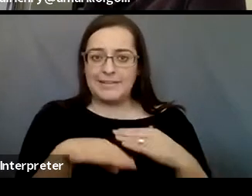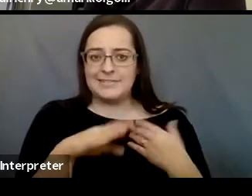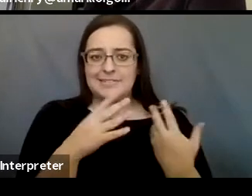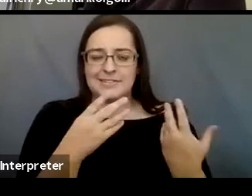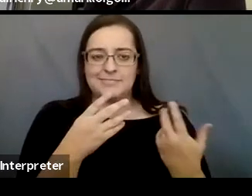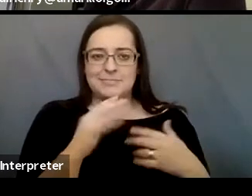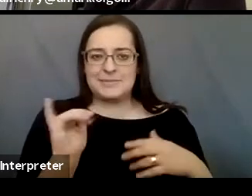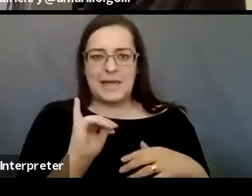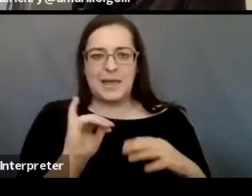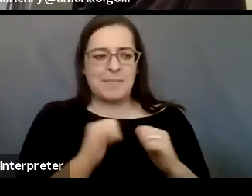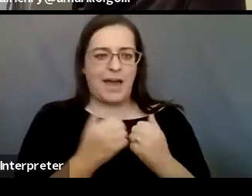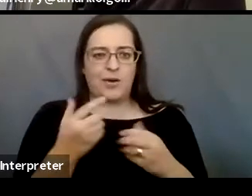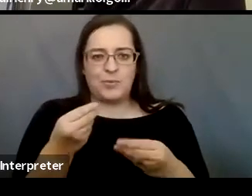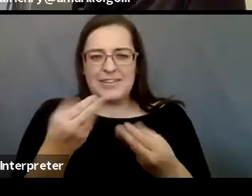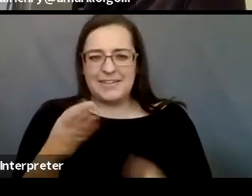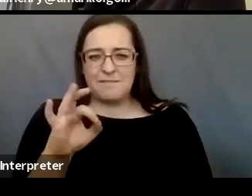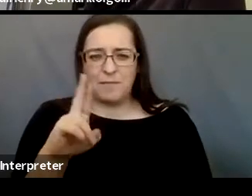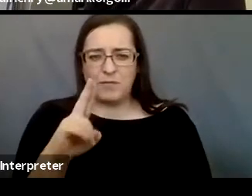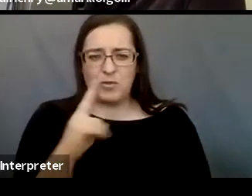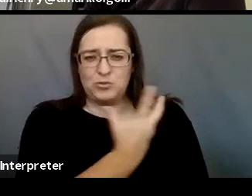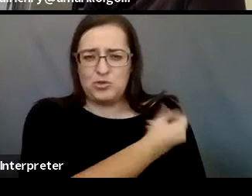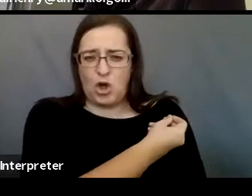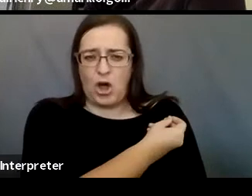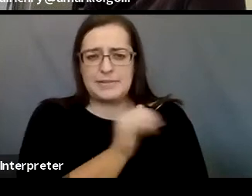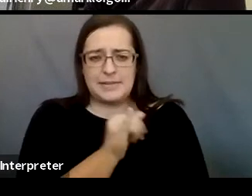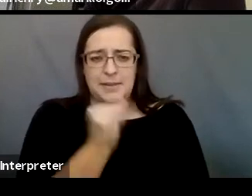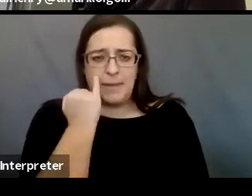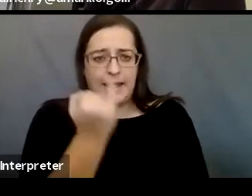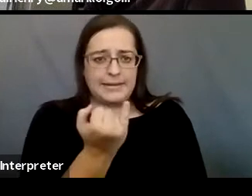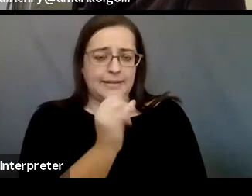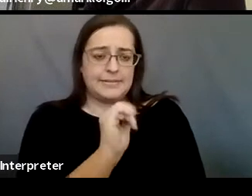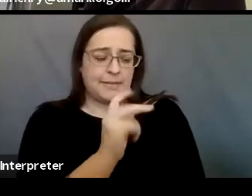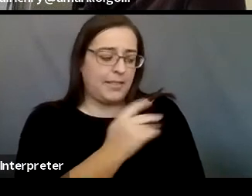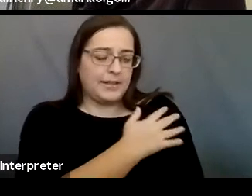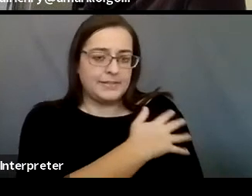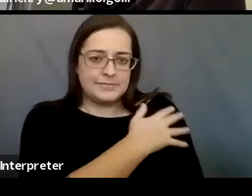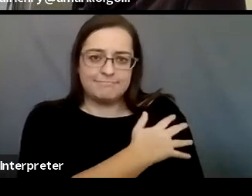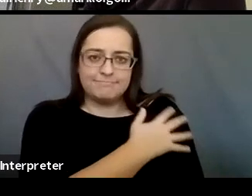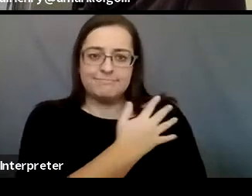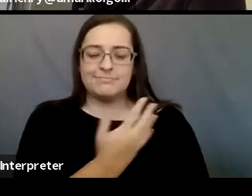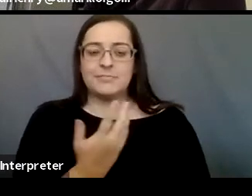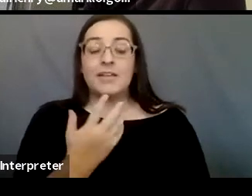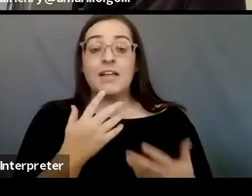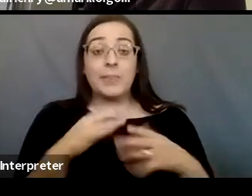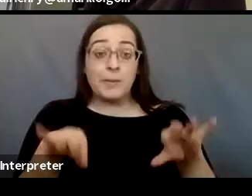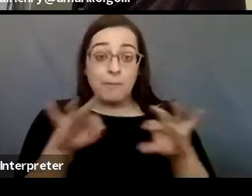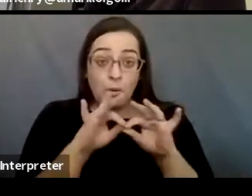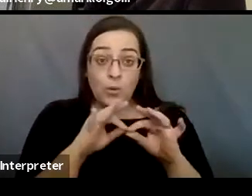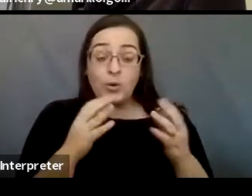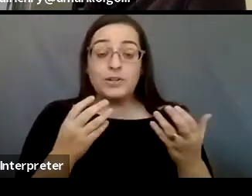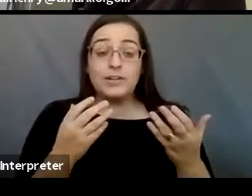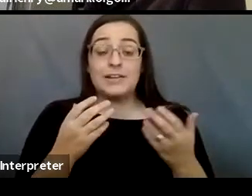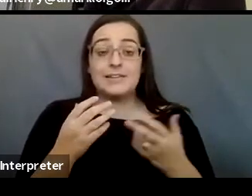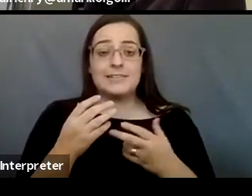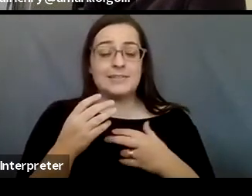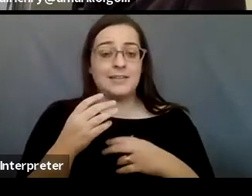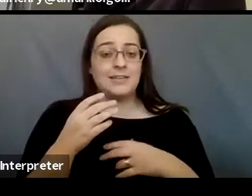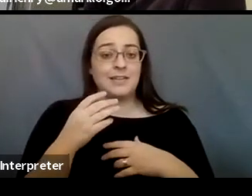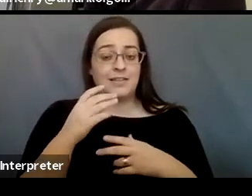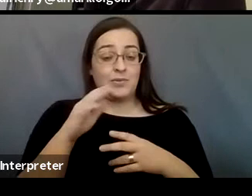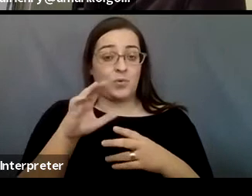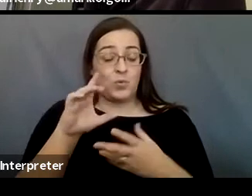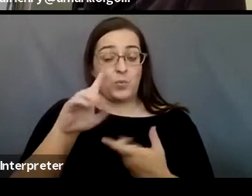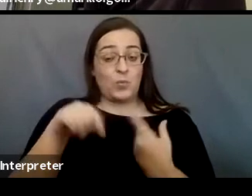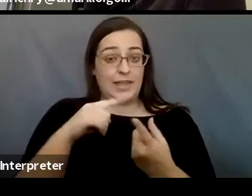how the flu, for instance, is administered. The key here is the limited amount of time that you have to use the vaccine that has